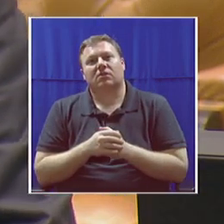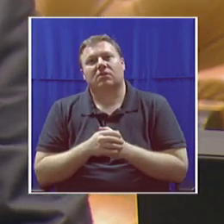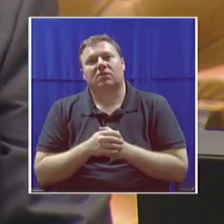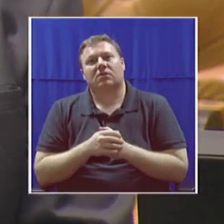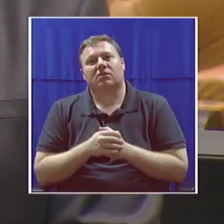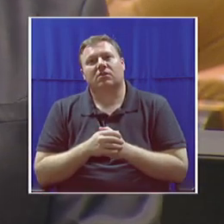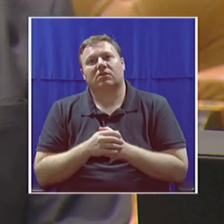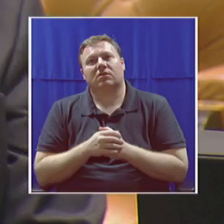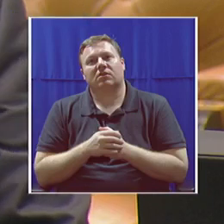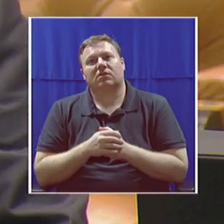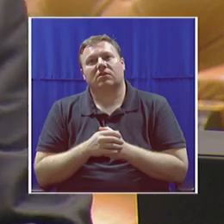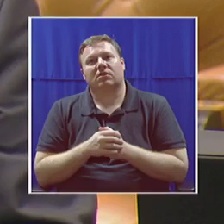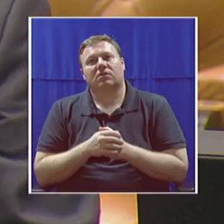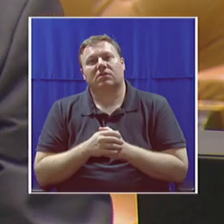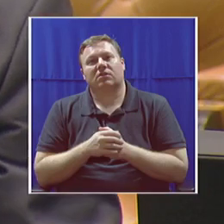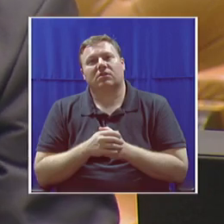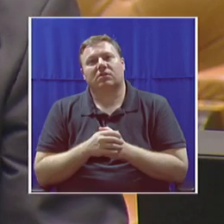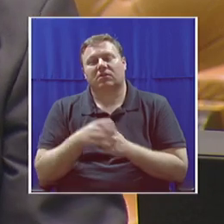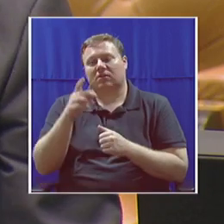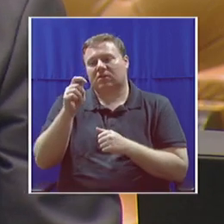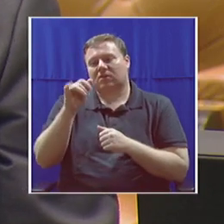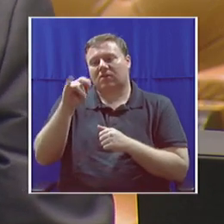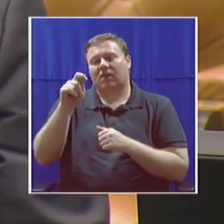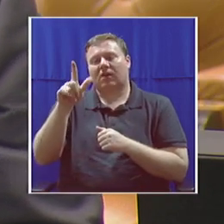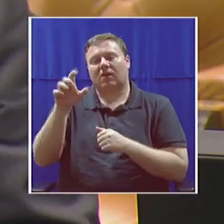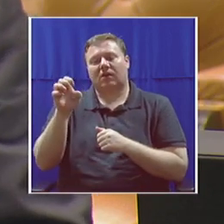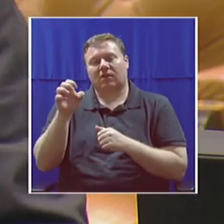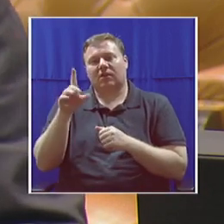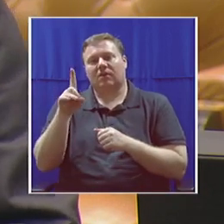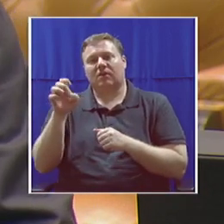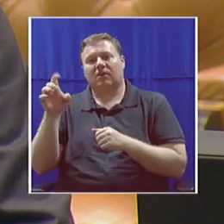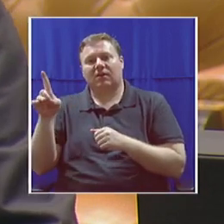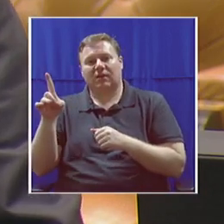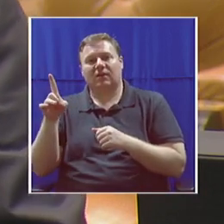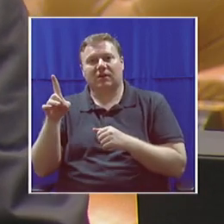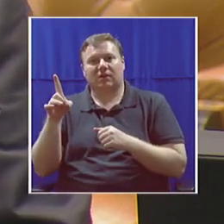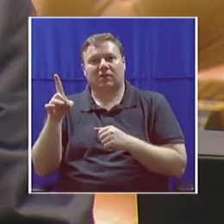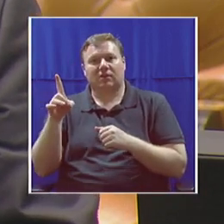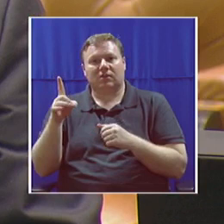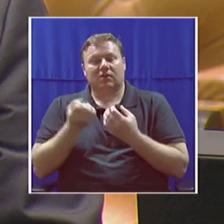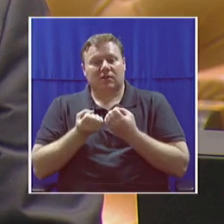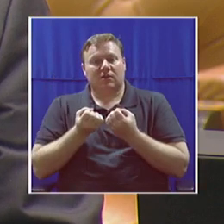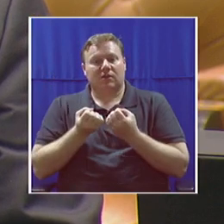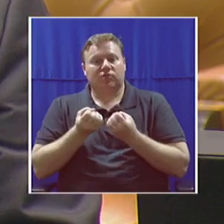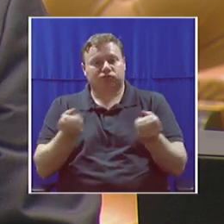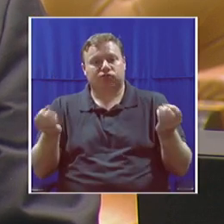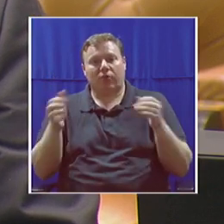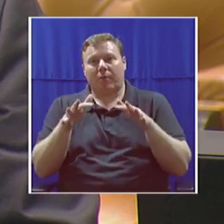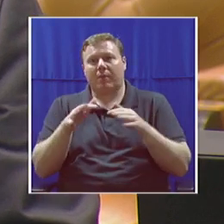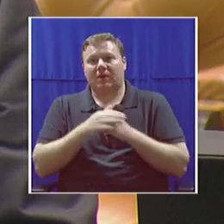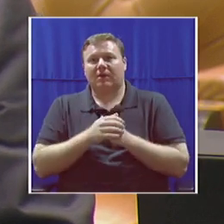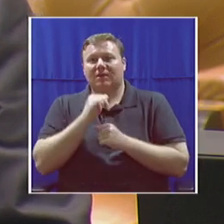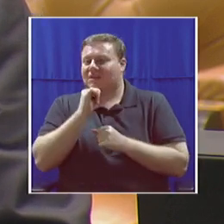distribution and the giving of title Deeds to our people does not negate